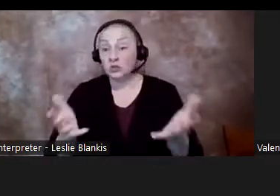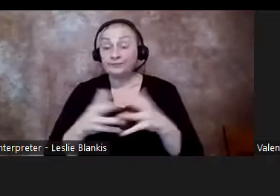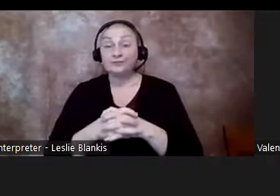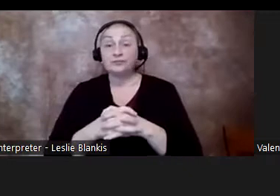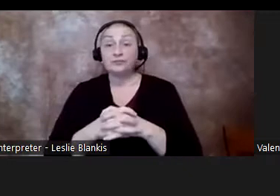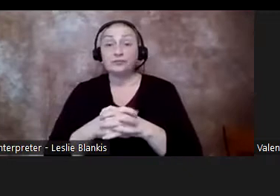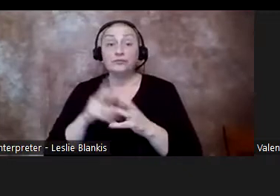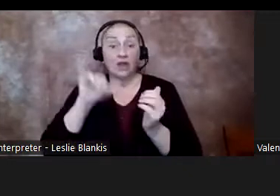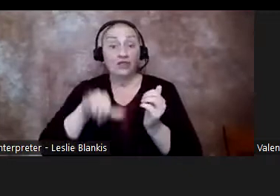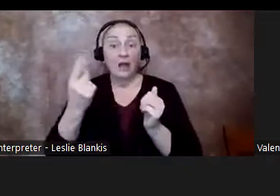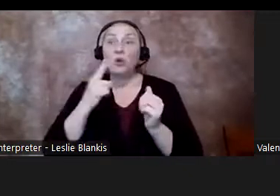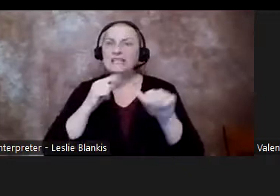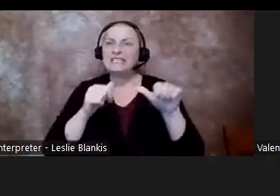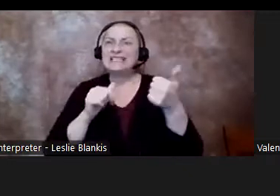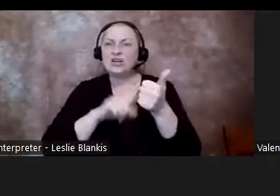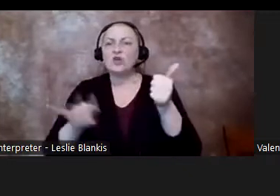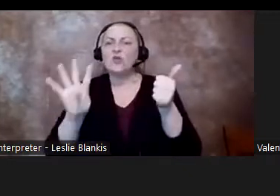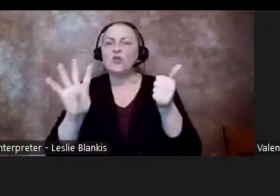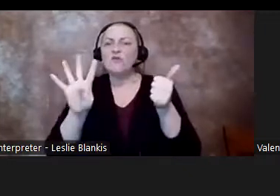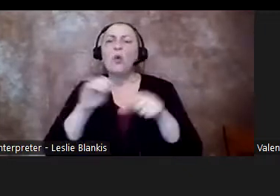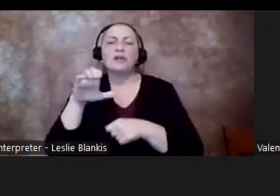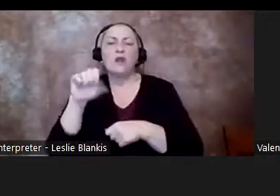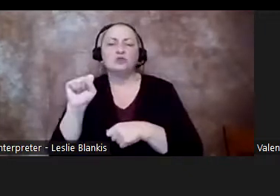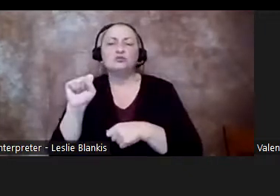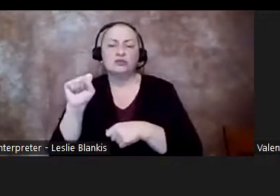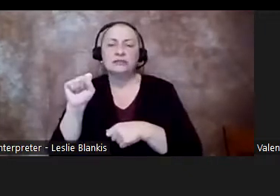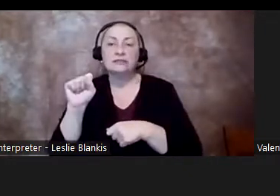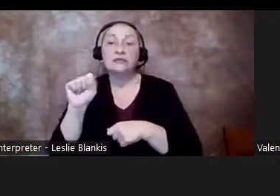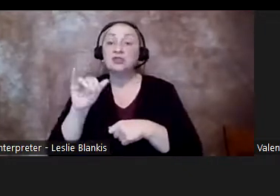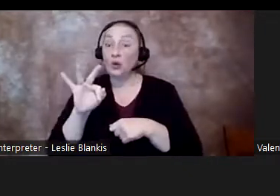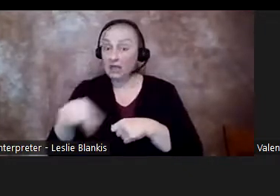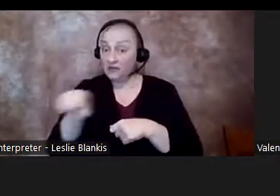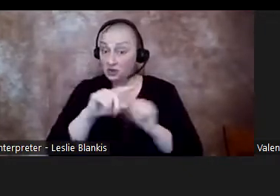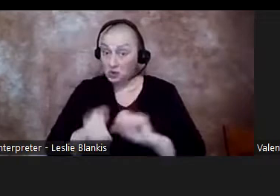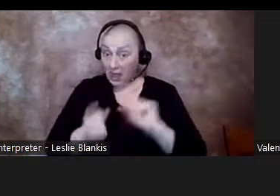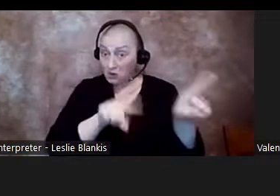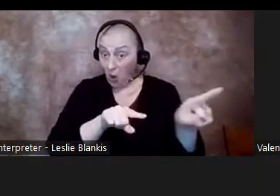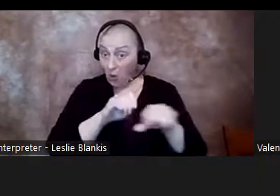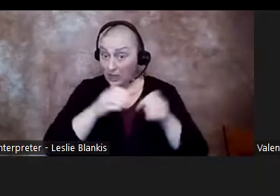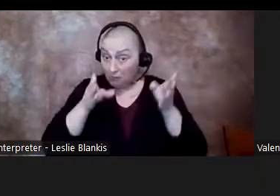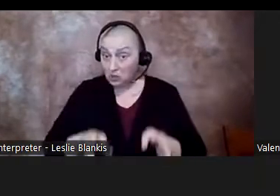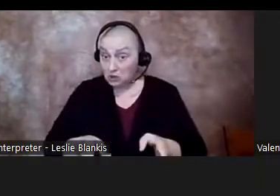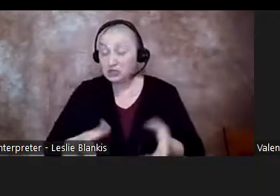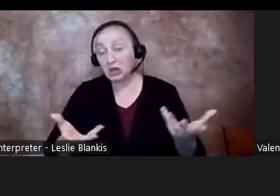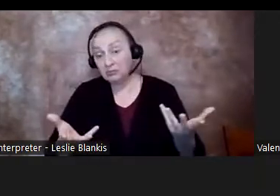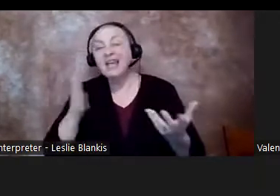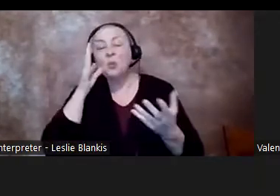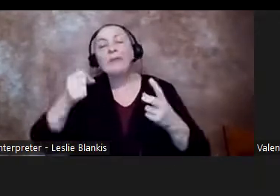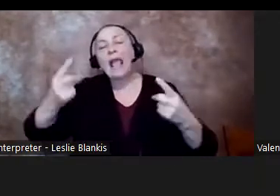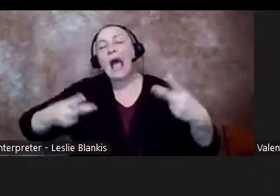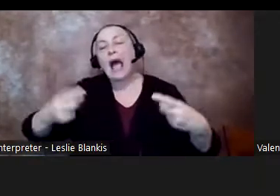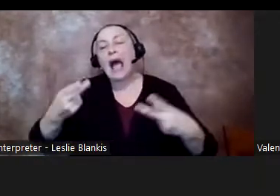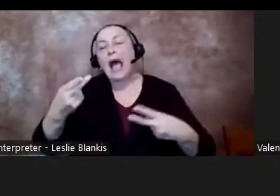And so that one is a 10 to 4 in Colorado Springs. If you are able to be there in person, it is going to be a